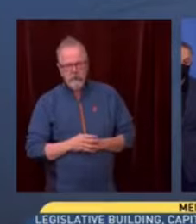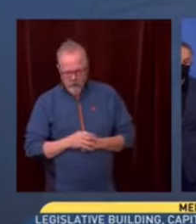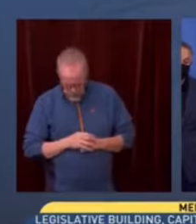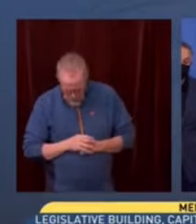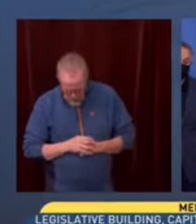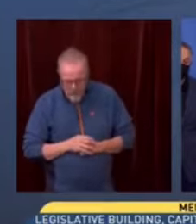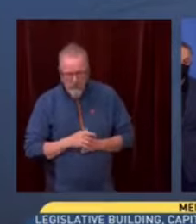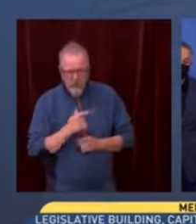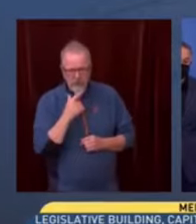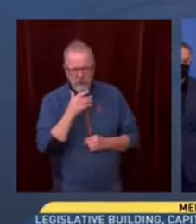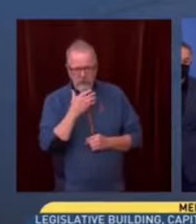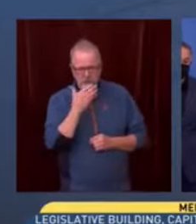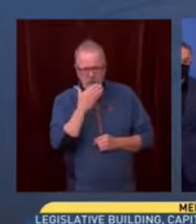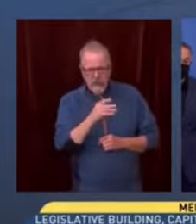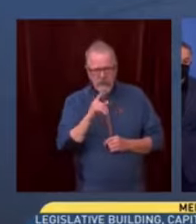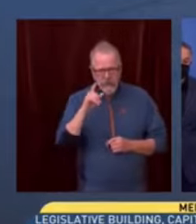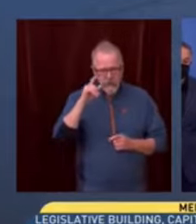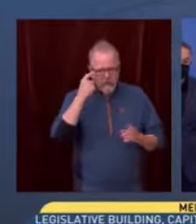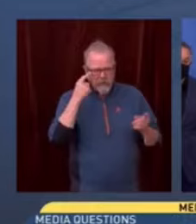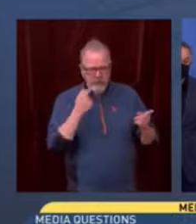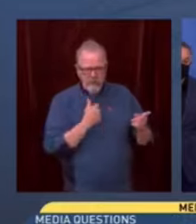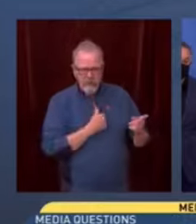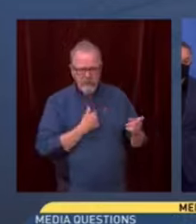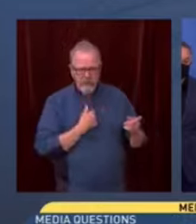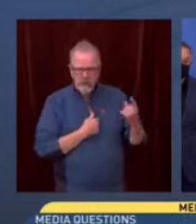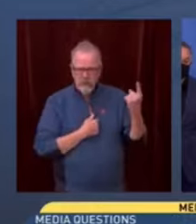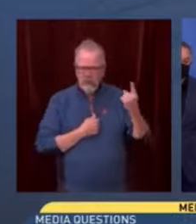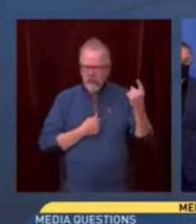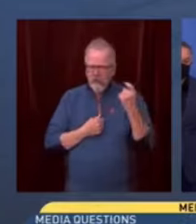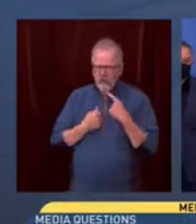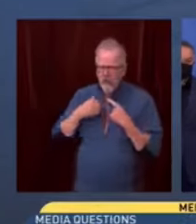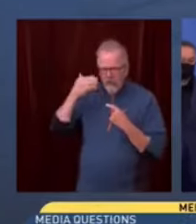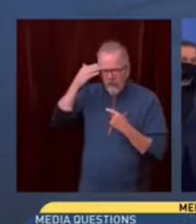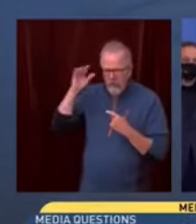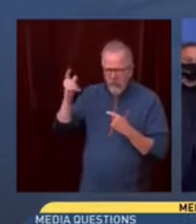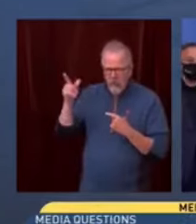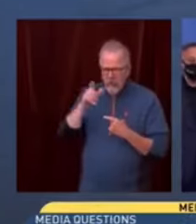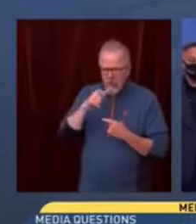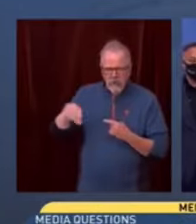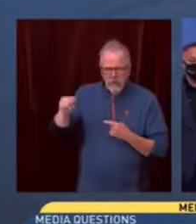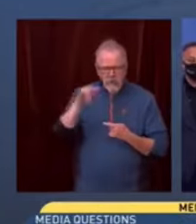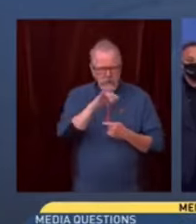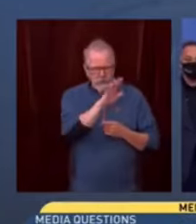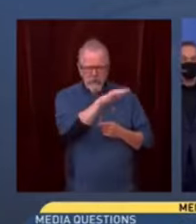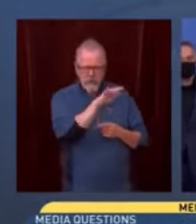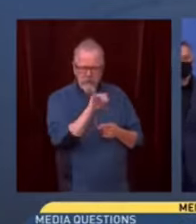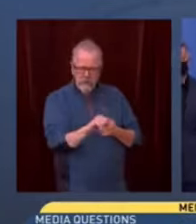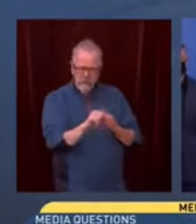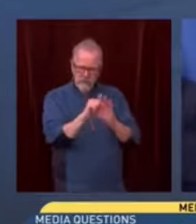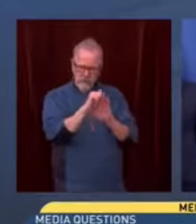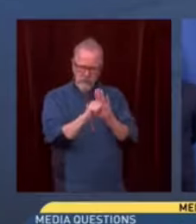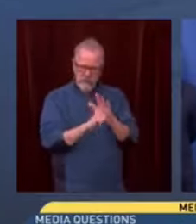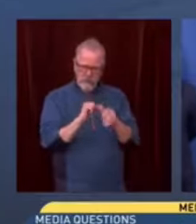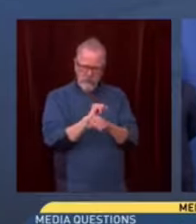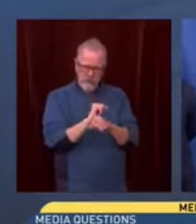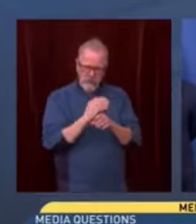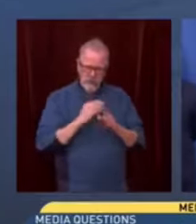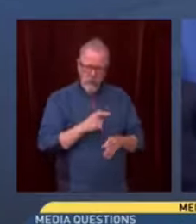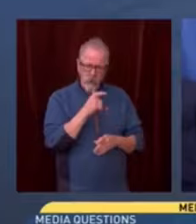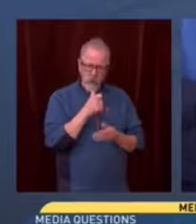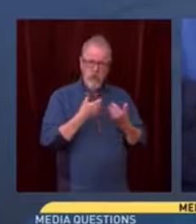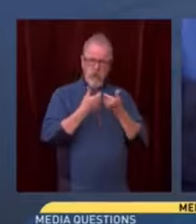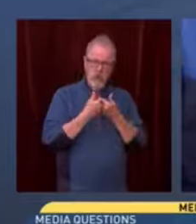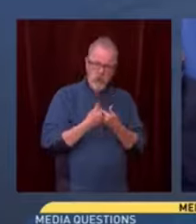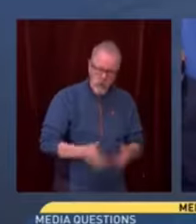if someone has already asked this at some point. I just don't know. Will any of these state workers who lose their job for not getting vaccinated, is there